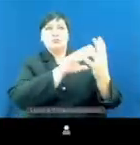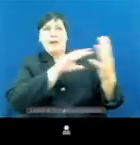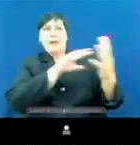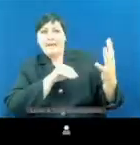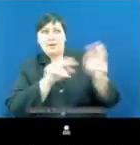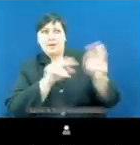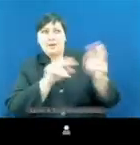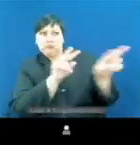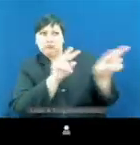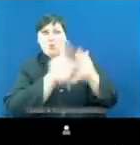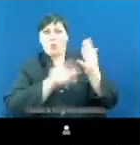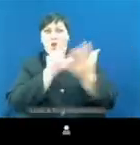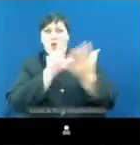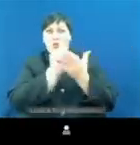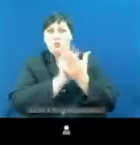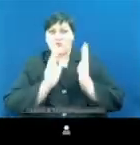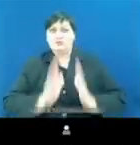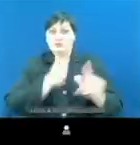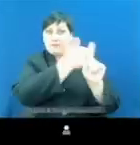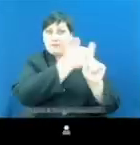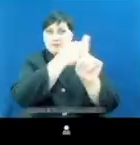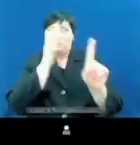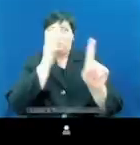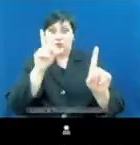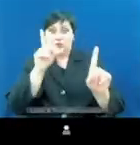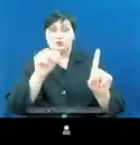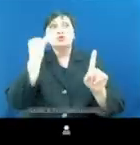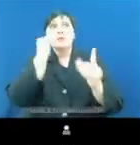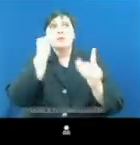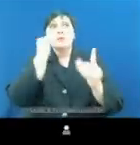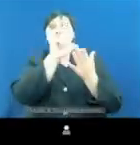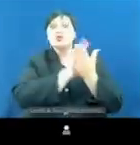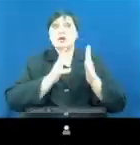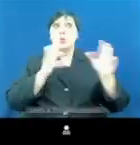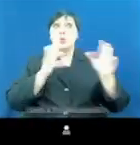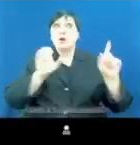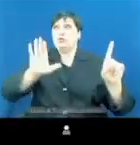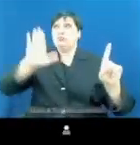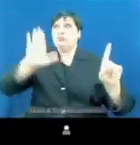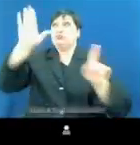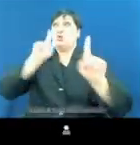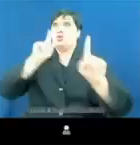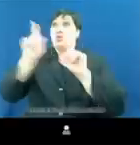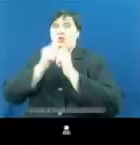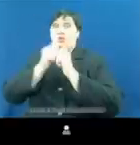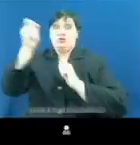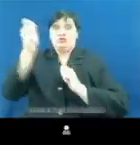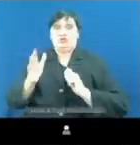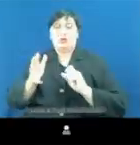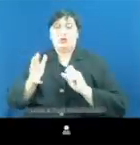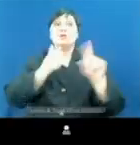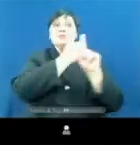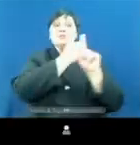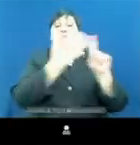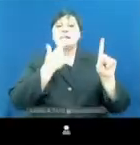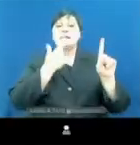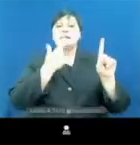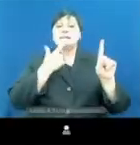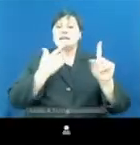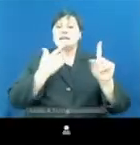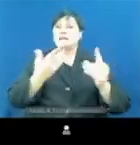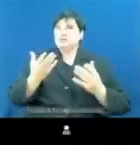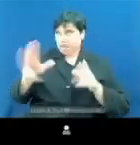wants to talk to the court, he or she might say, may I approach the bench? May we approach the bench?